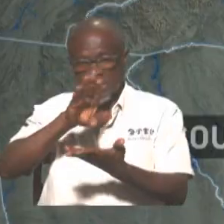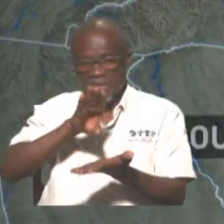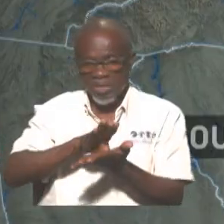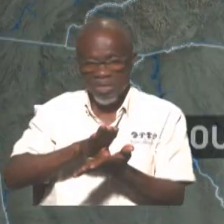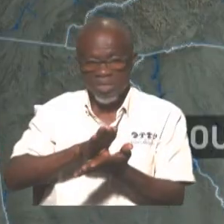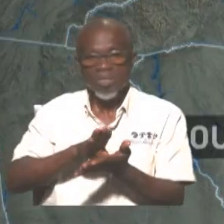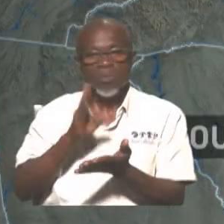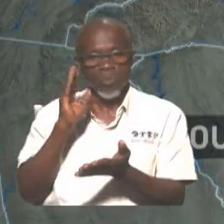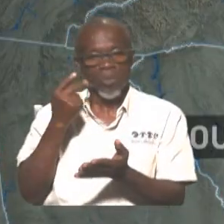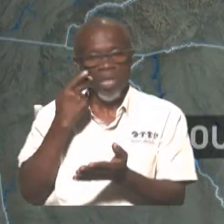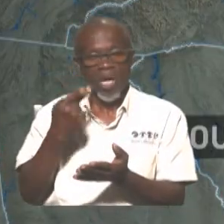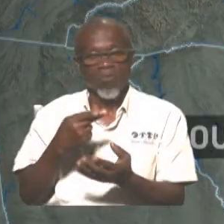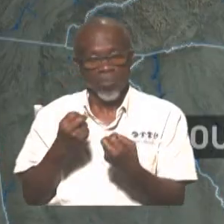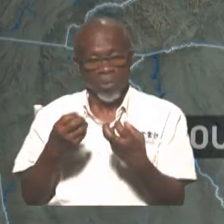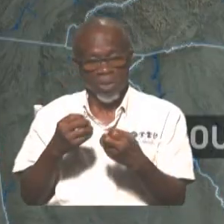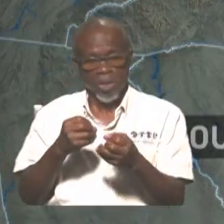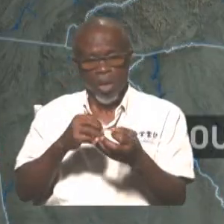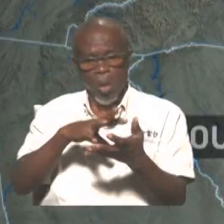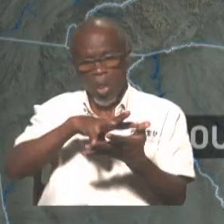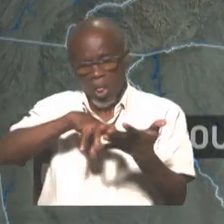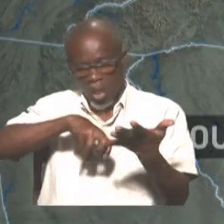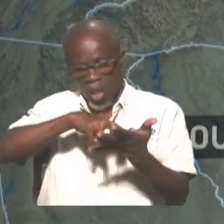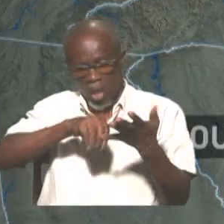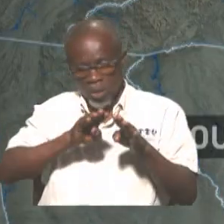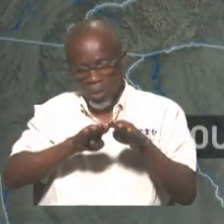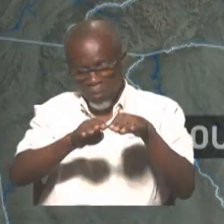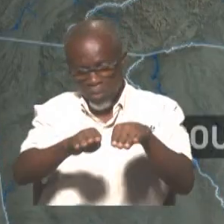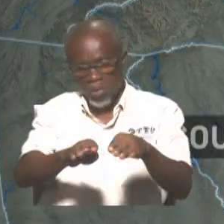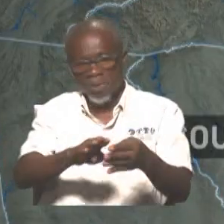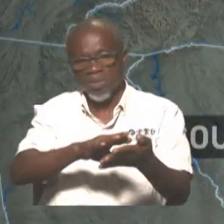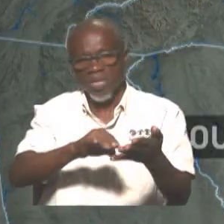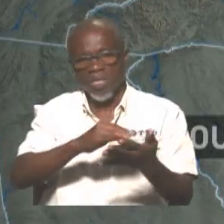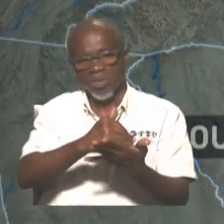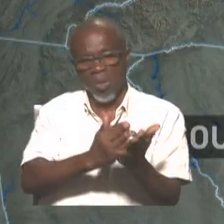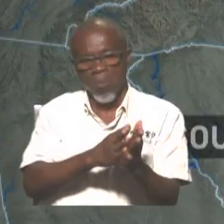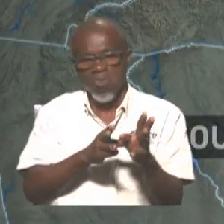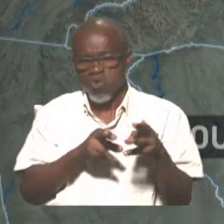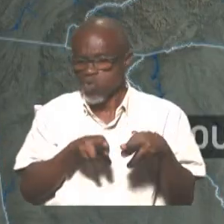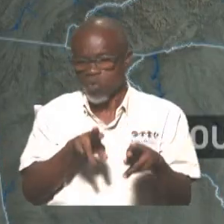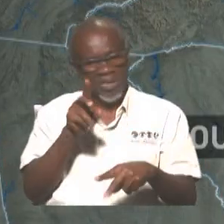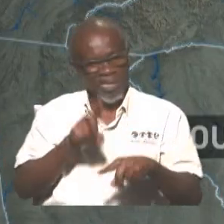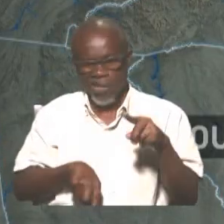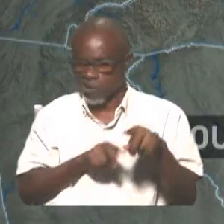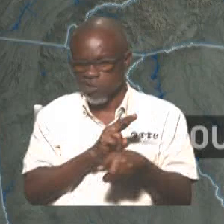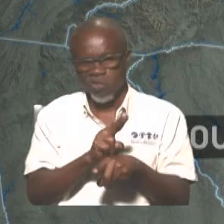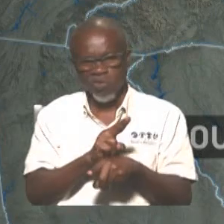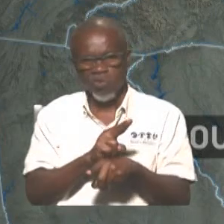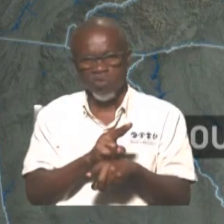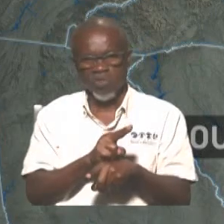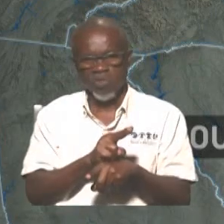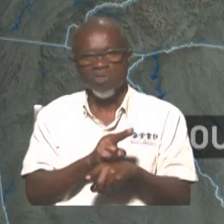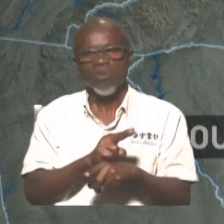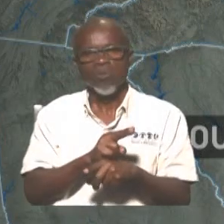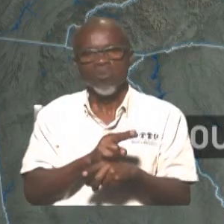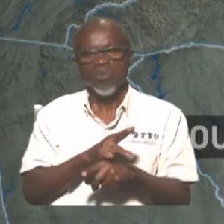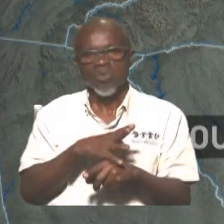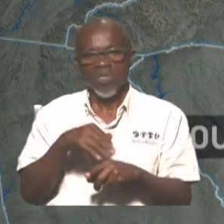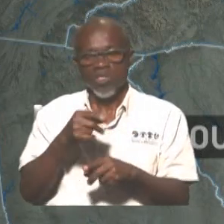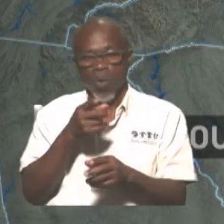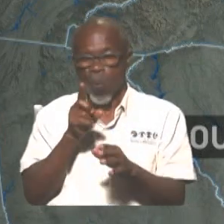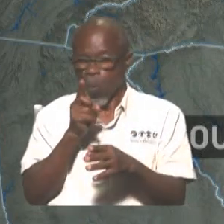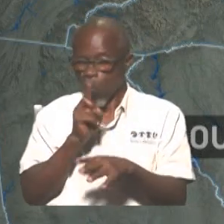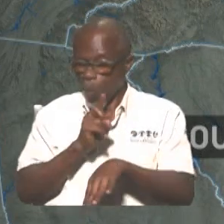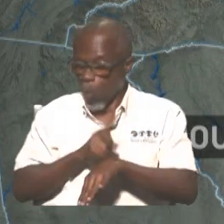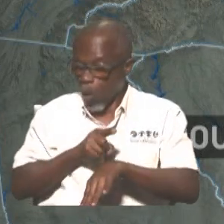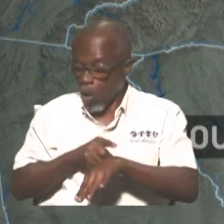erosion, and coastal flooding that could make roads impassable. As such, tropical storm warnings are in place for some U.S. coastal